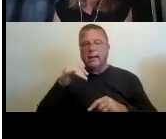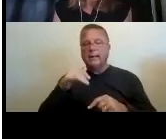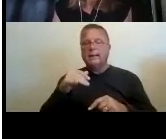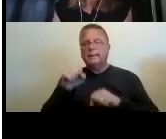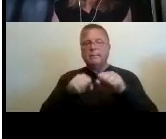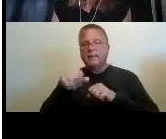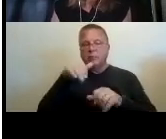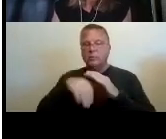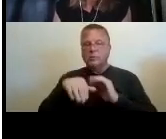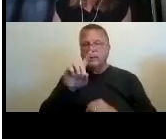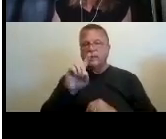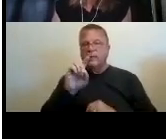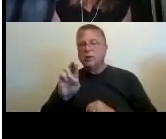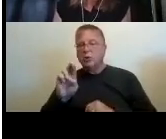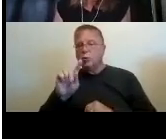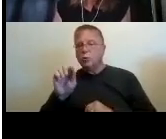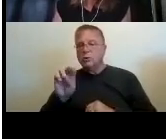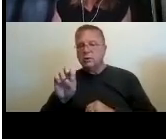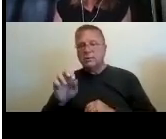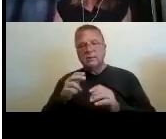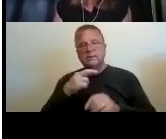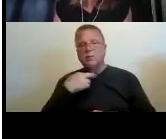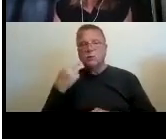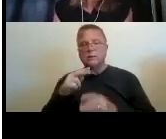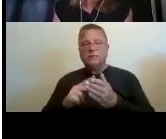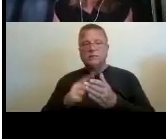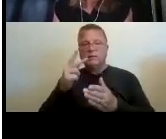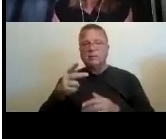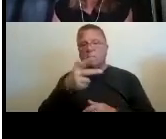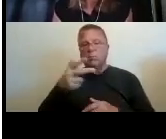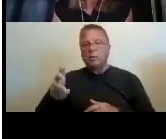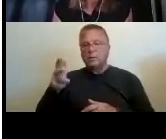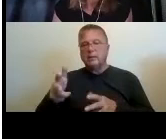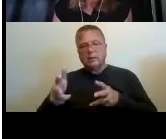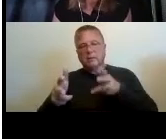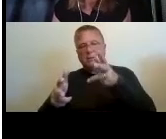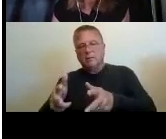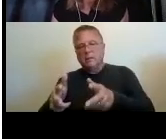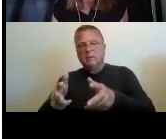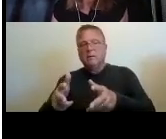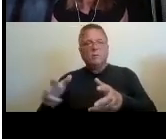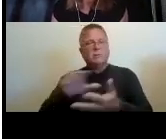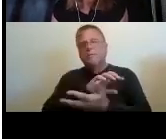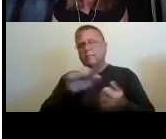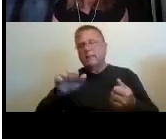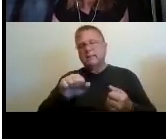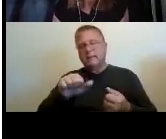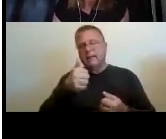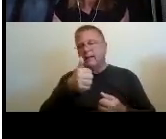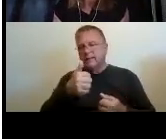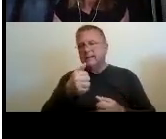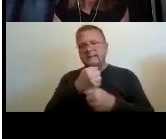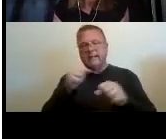this arrangement. There is the risk of double parking, which, you know, completely erodes then any kind of safety, and actually is a much more